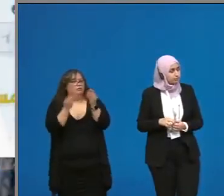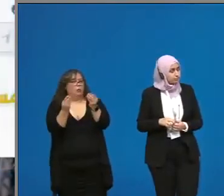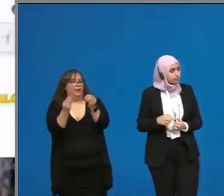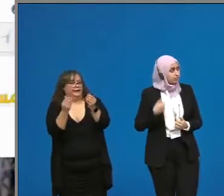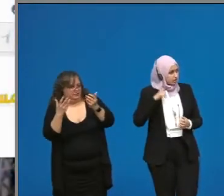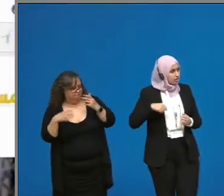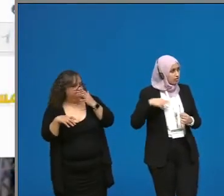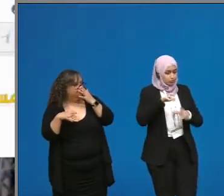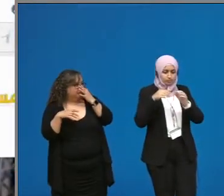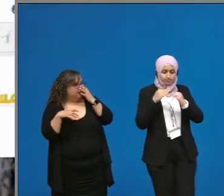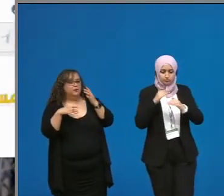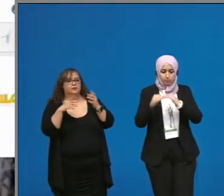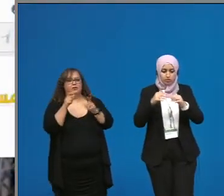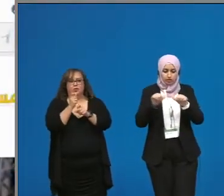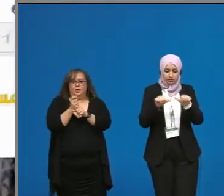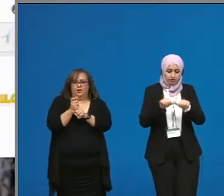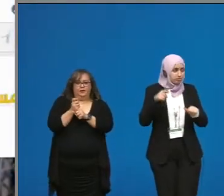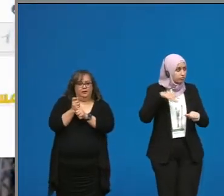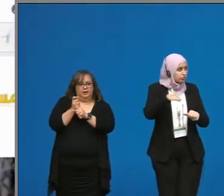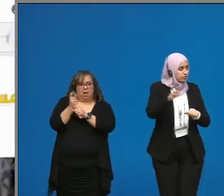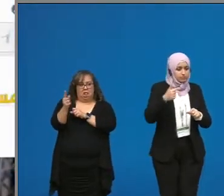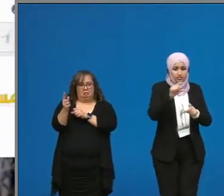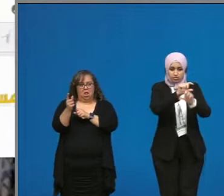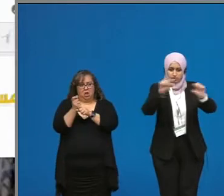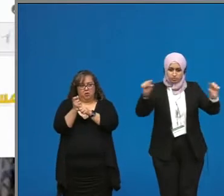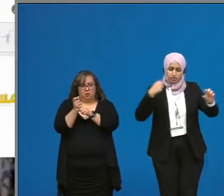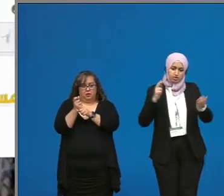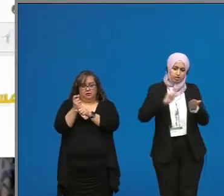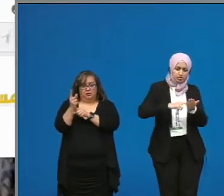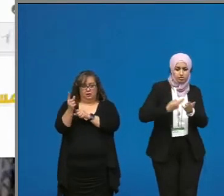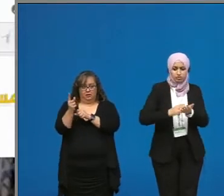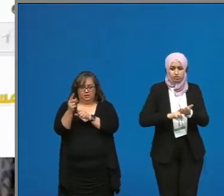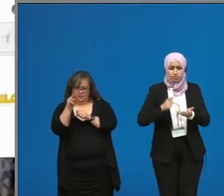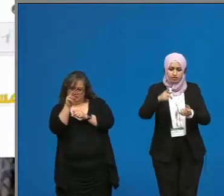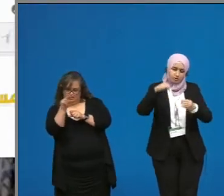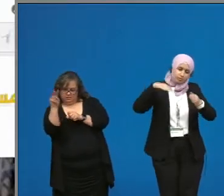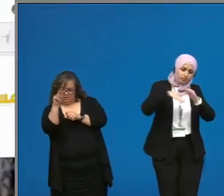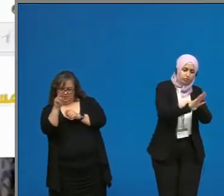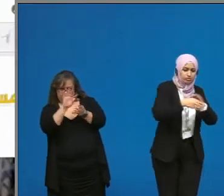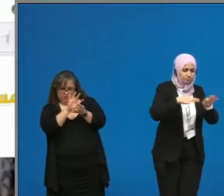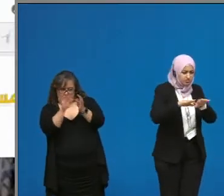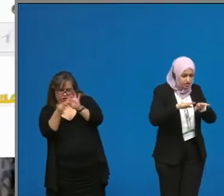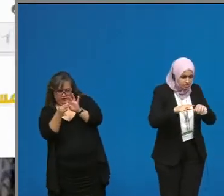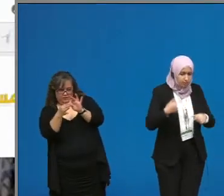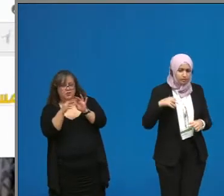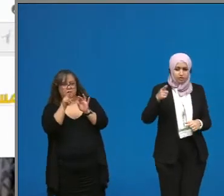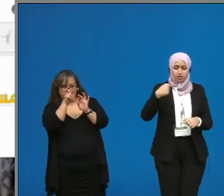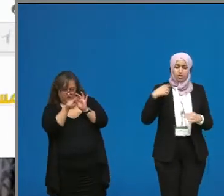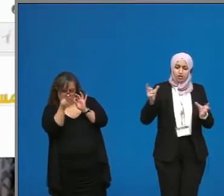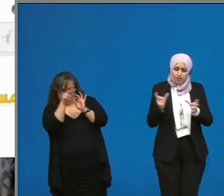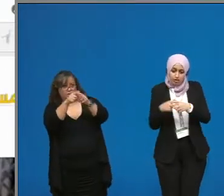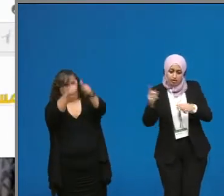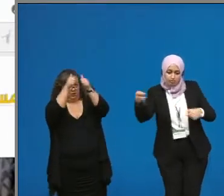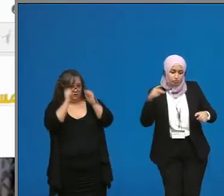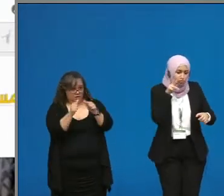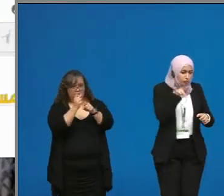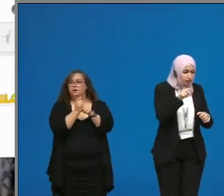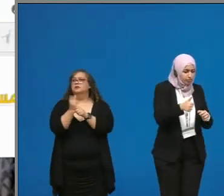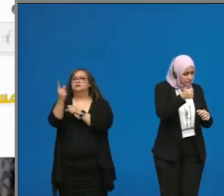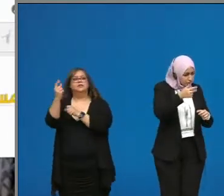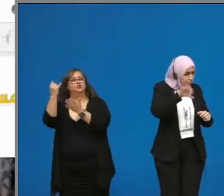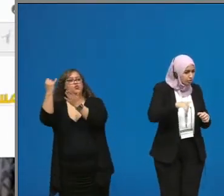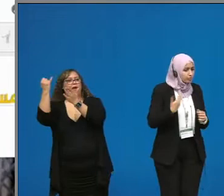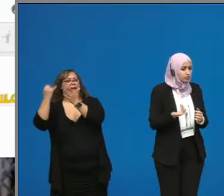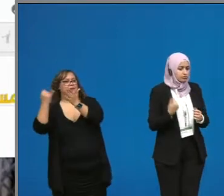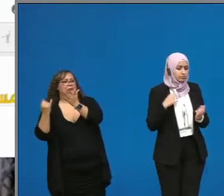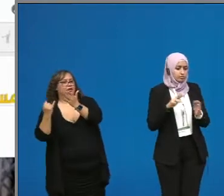team members will quality assure this interpretation and we'll send it instantly to the animator to be reviewed, etc. This is very new, by the way,